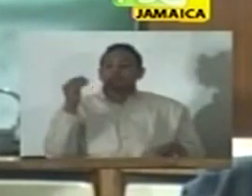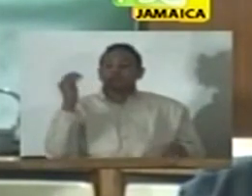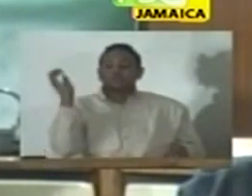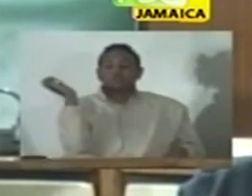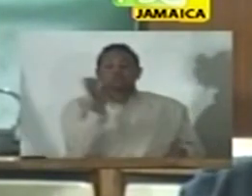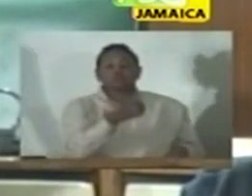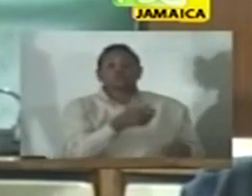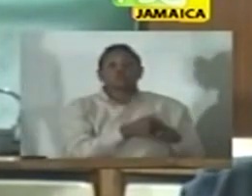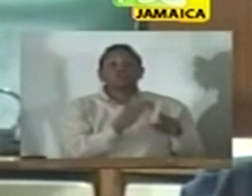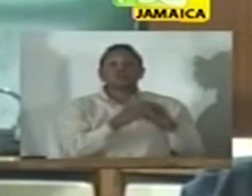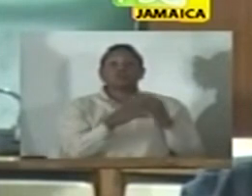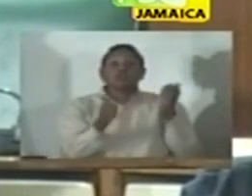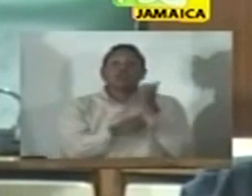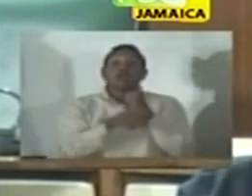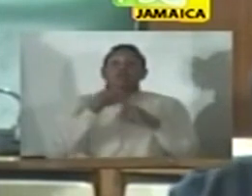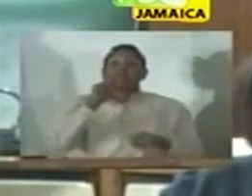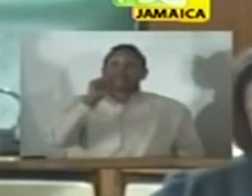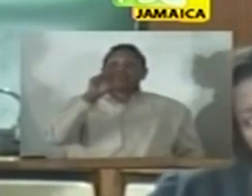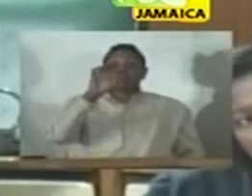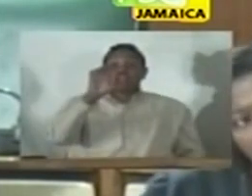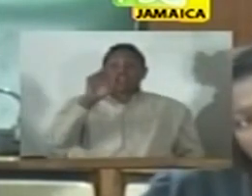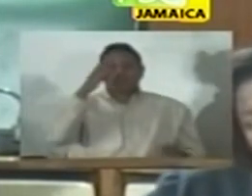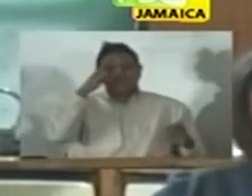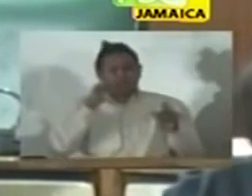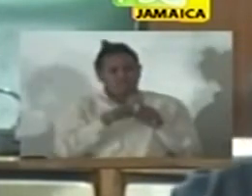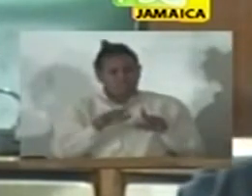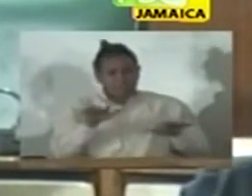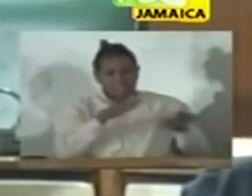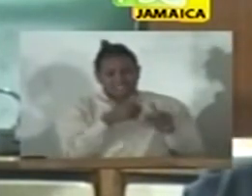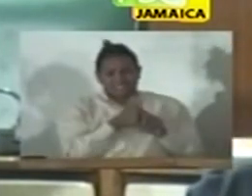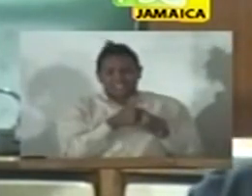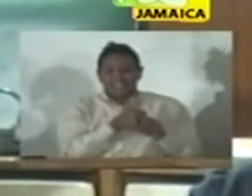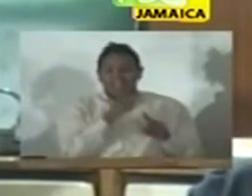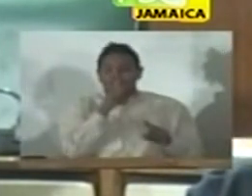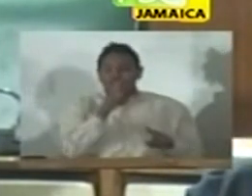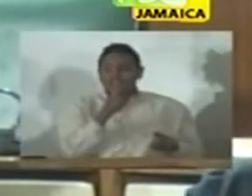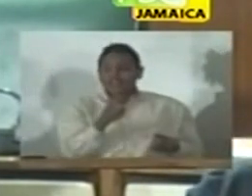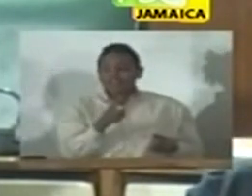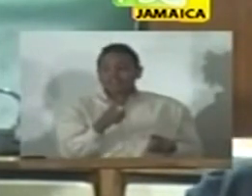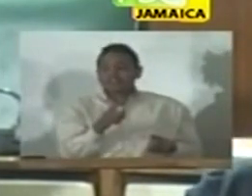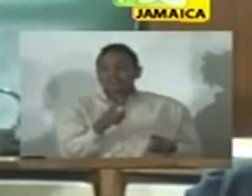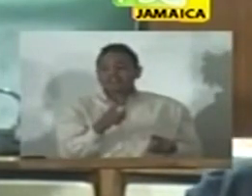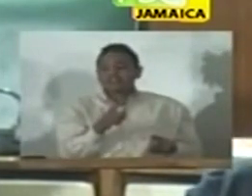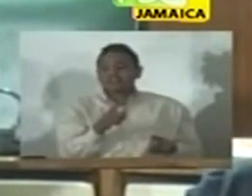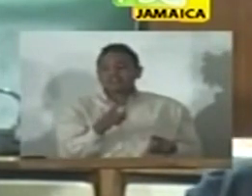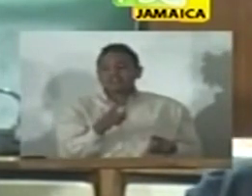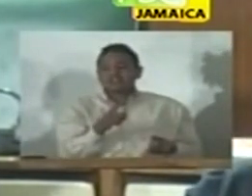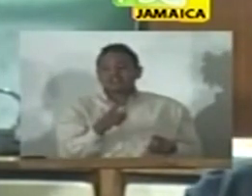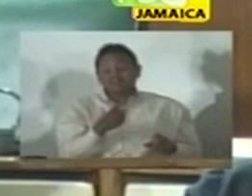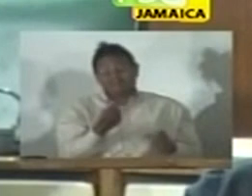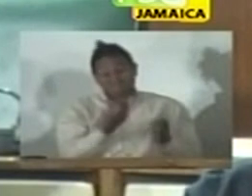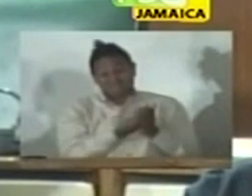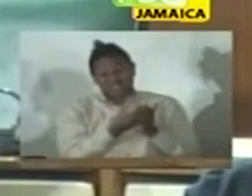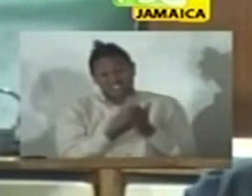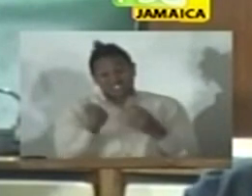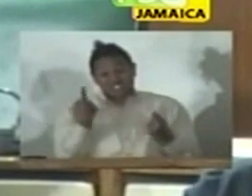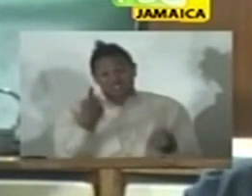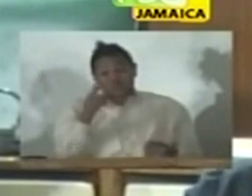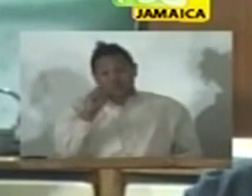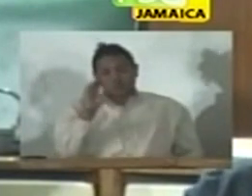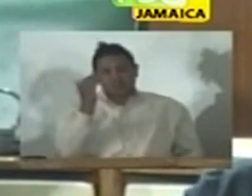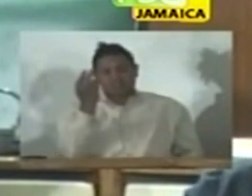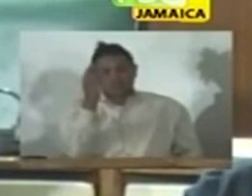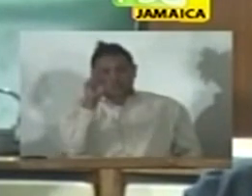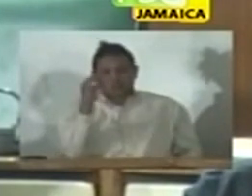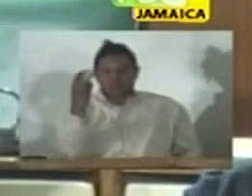under the Petro-Carib Agreement have been negligible since financial year